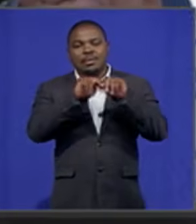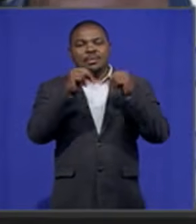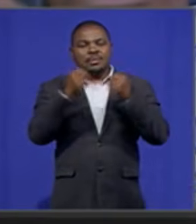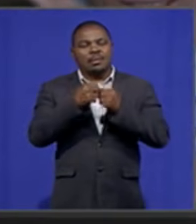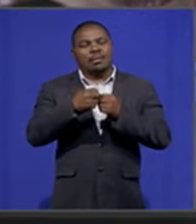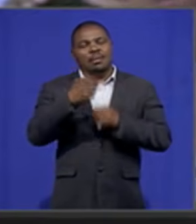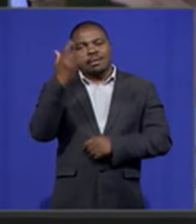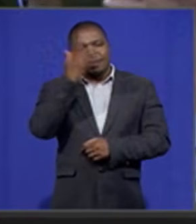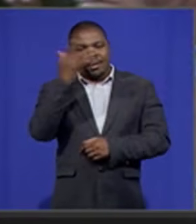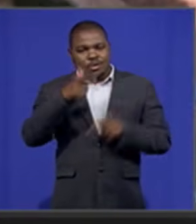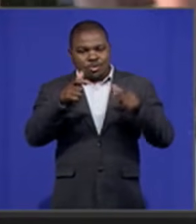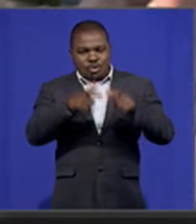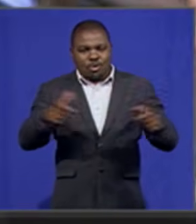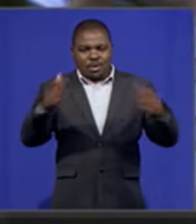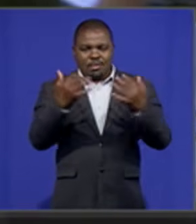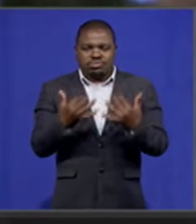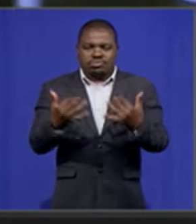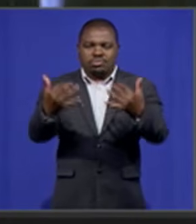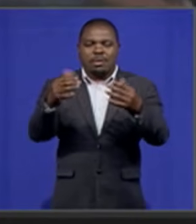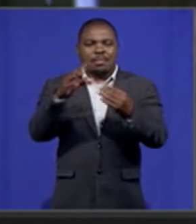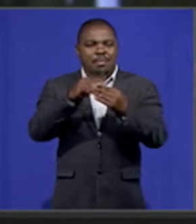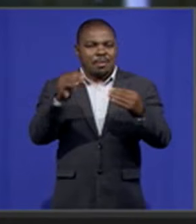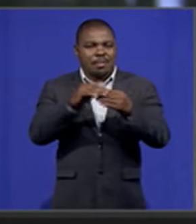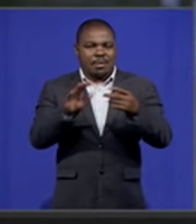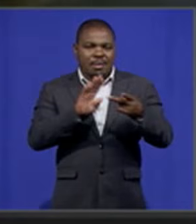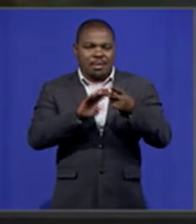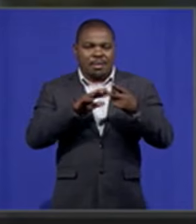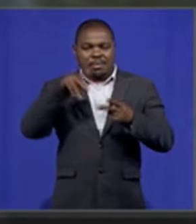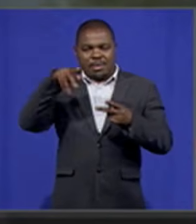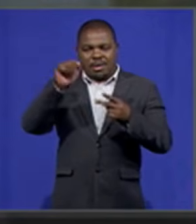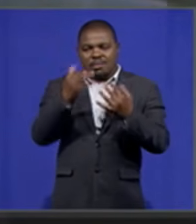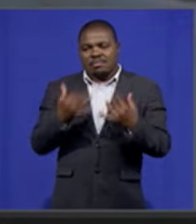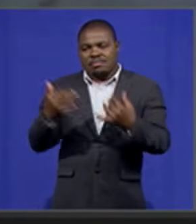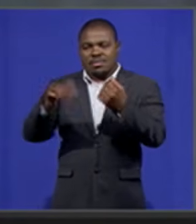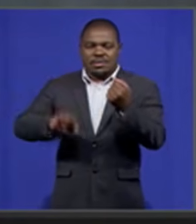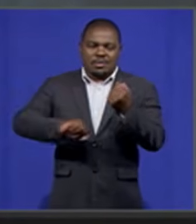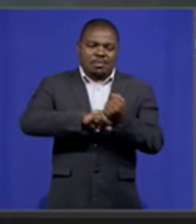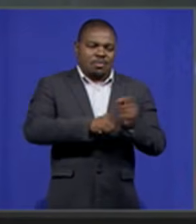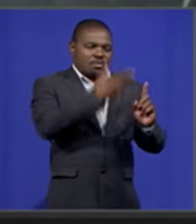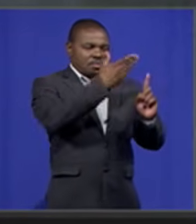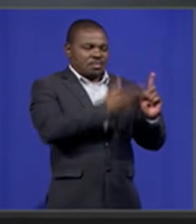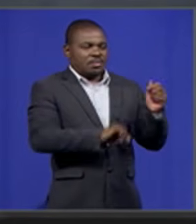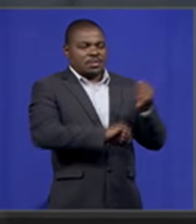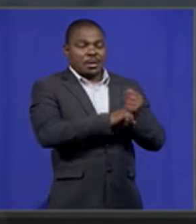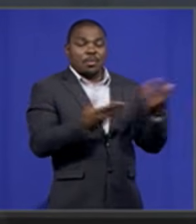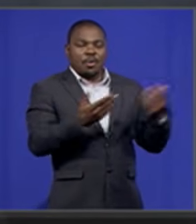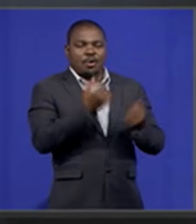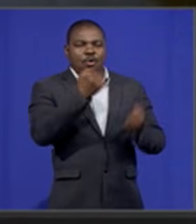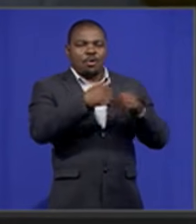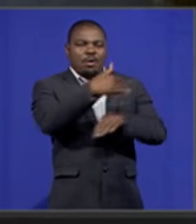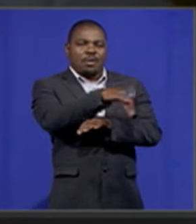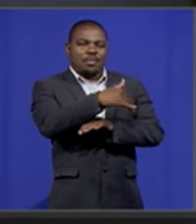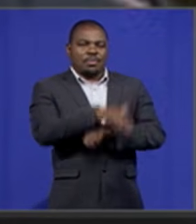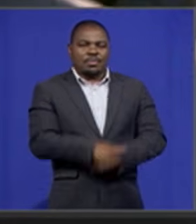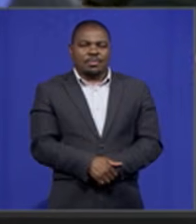Coloured Congress ba emenokeng ke maloko a Patriotic Alliance ka ntle ga kgorotsheko. I'm going home to my wife, my kids,